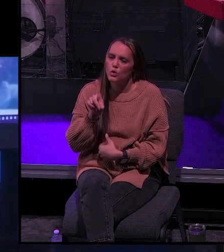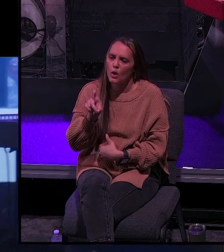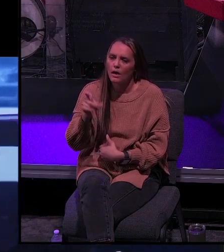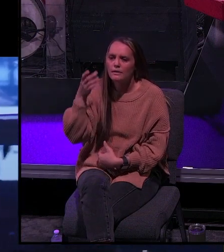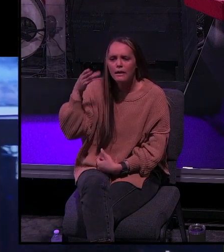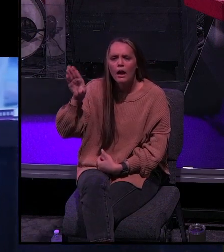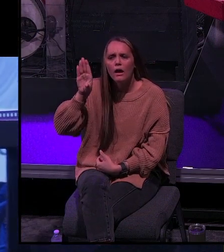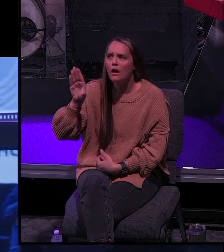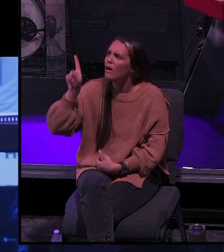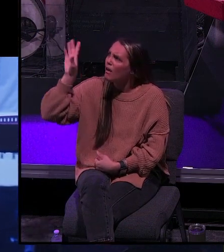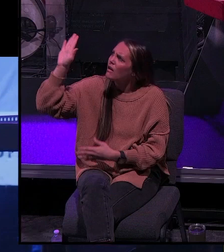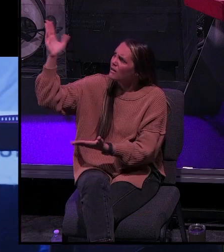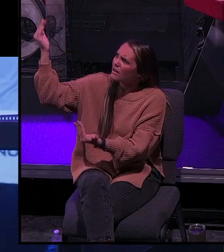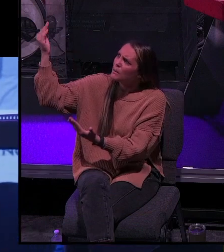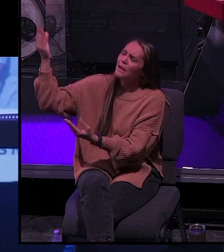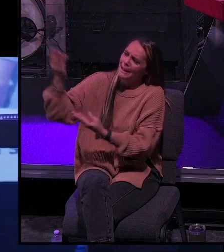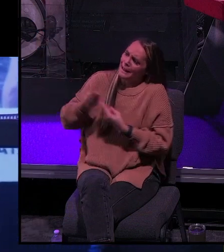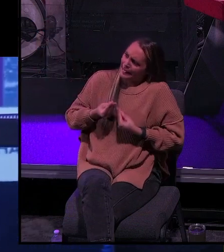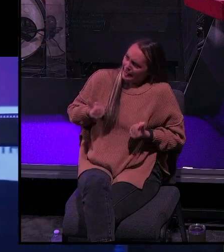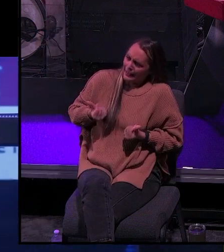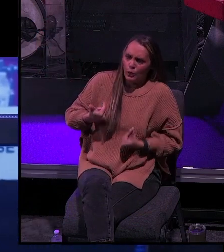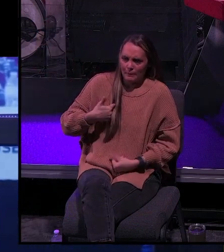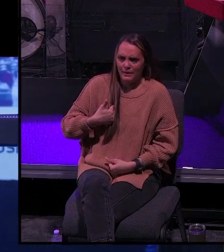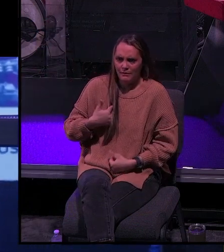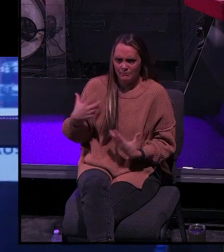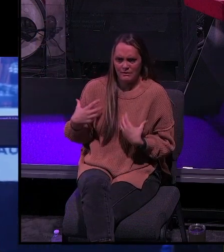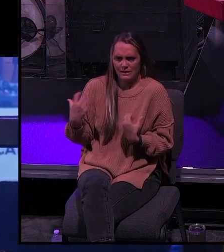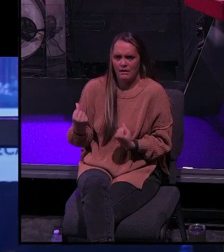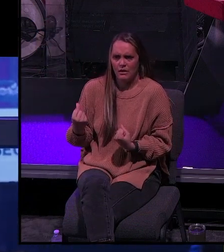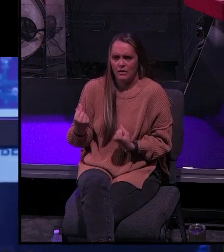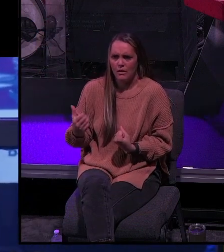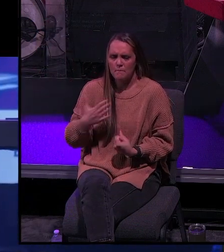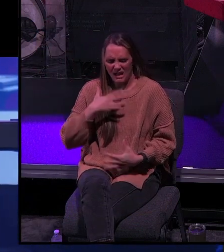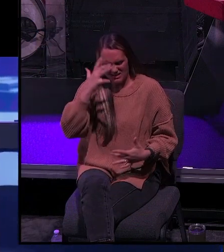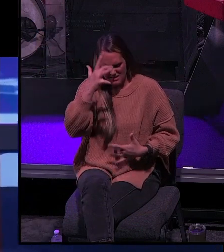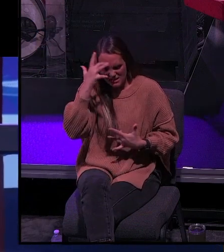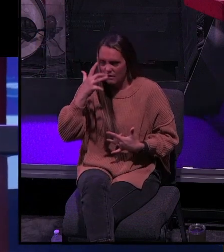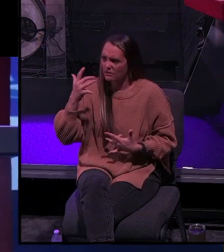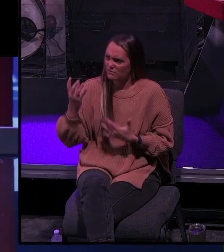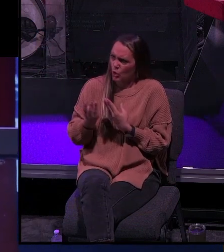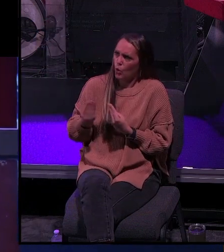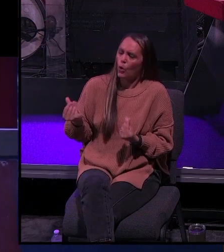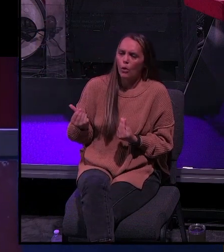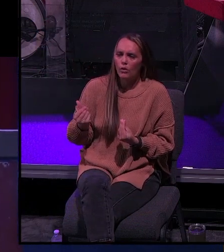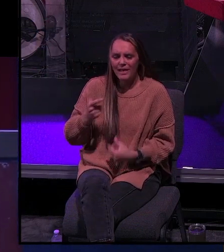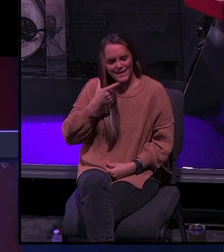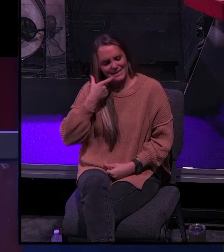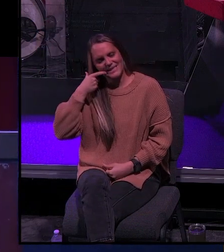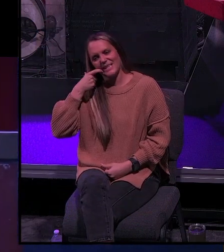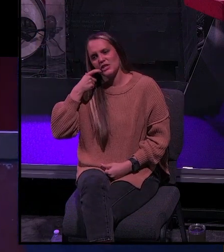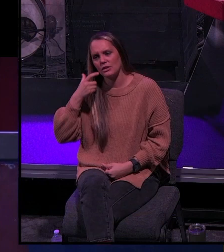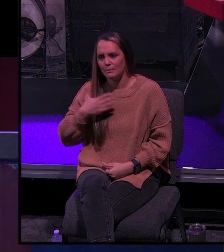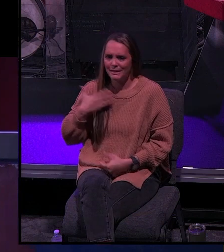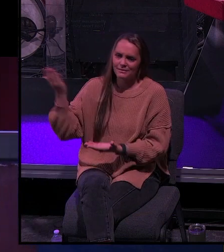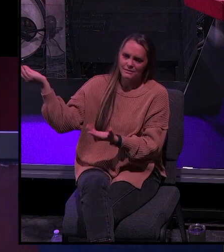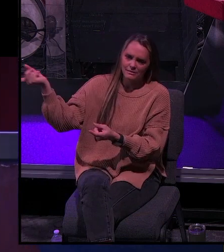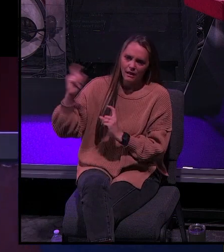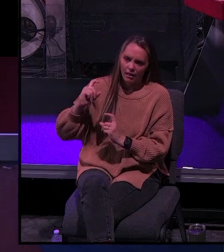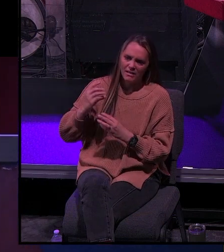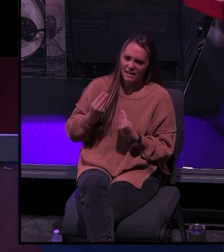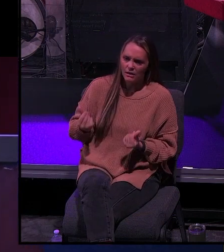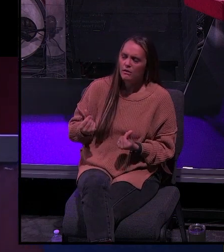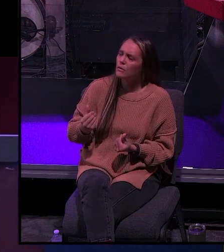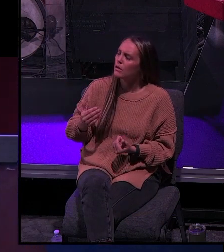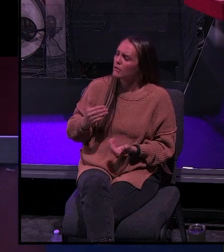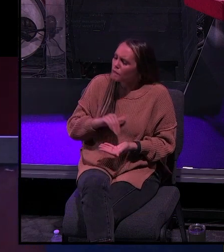you? Like, heal you of that sickness, of that addiction. Why don't you ask God to forgive you of